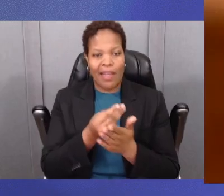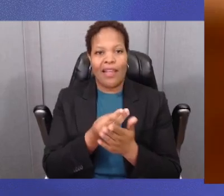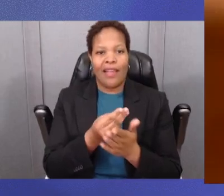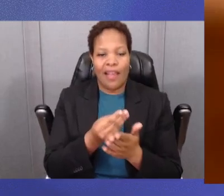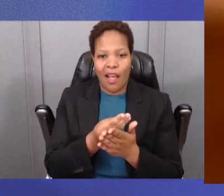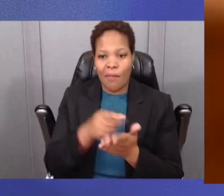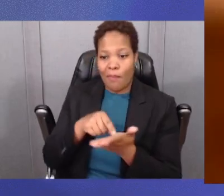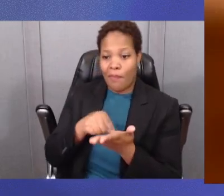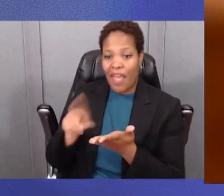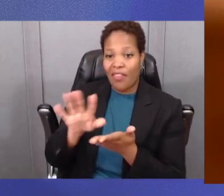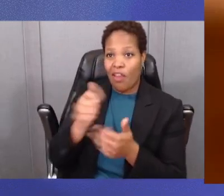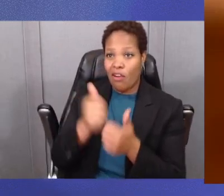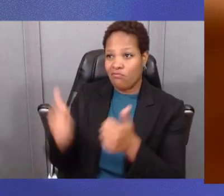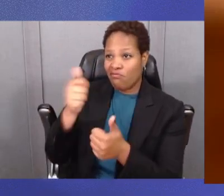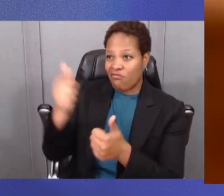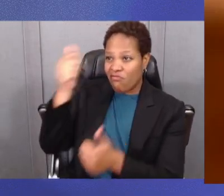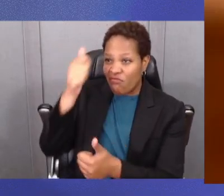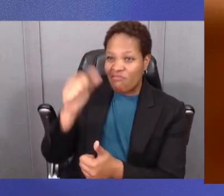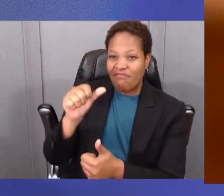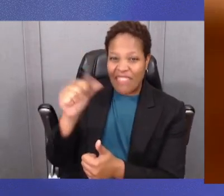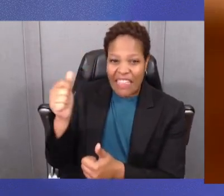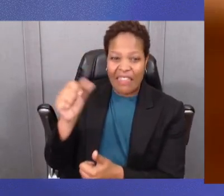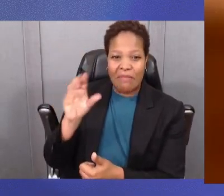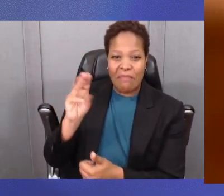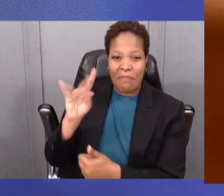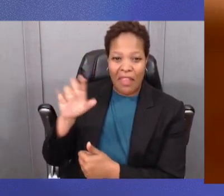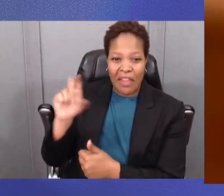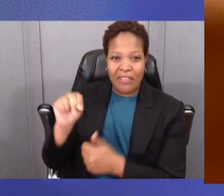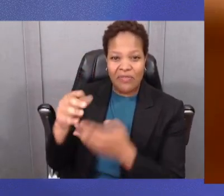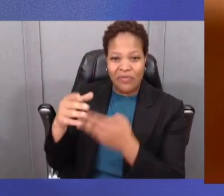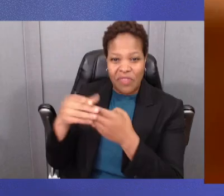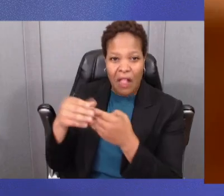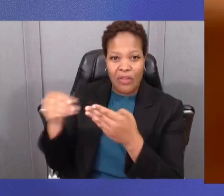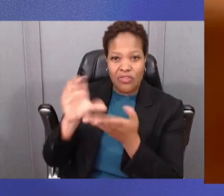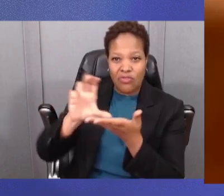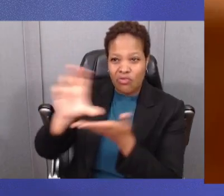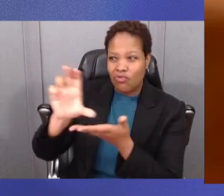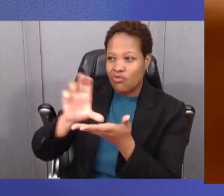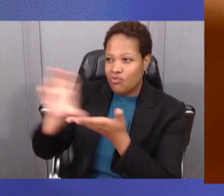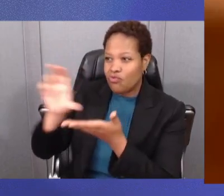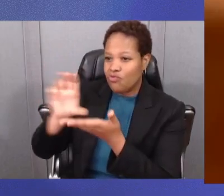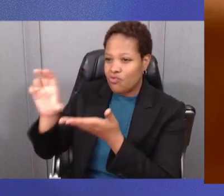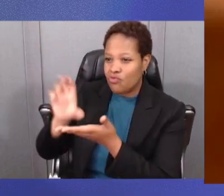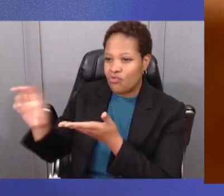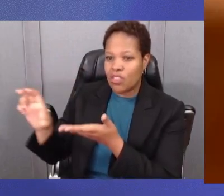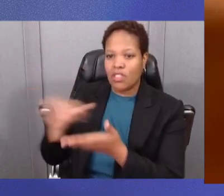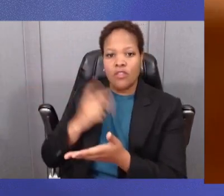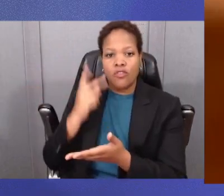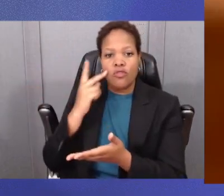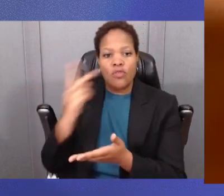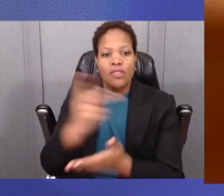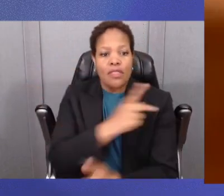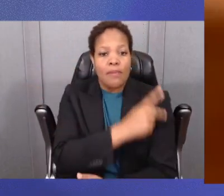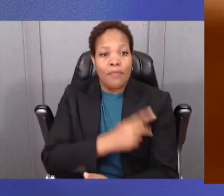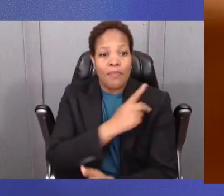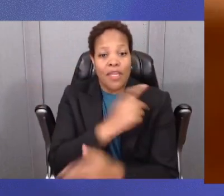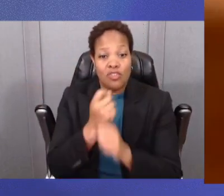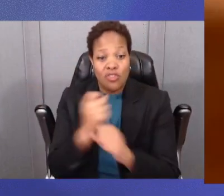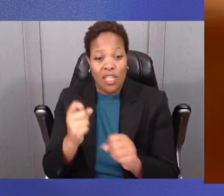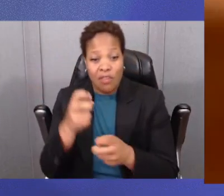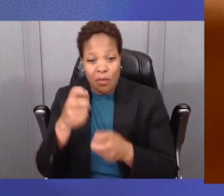executives literally tens of millions of dollars. You see the patient safety problems